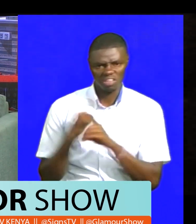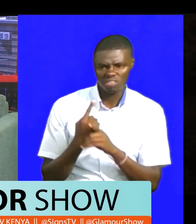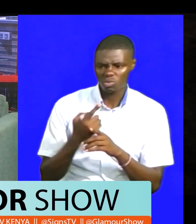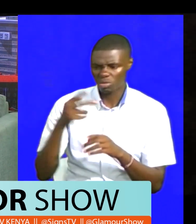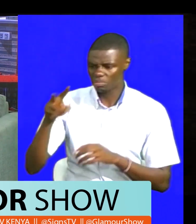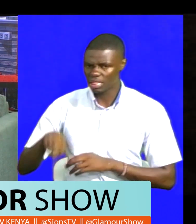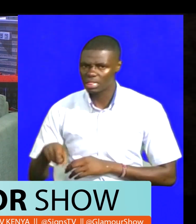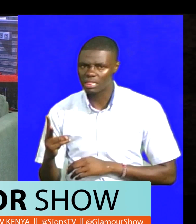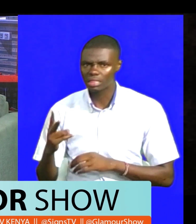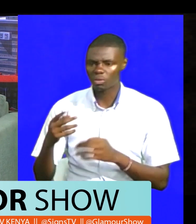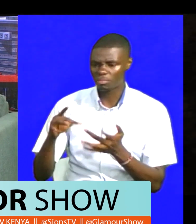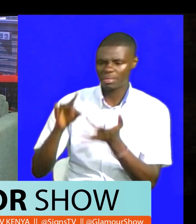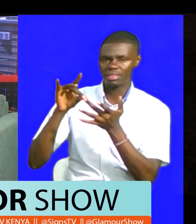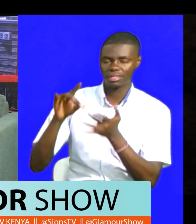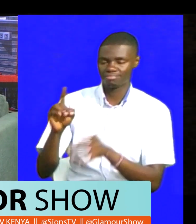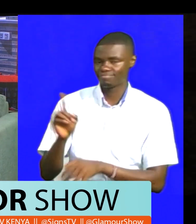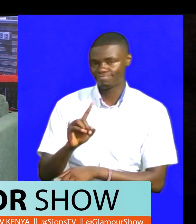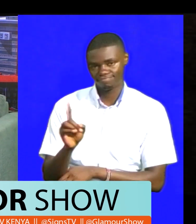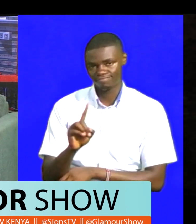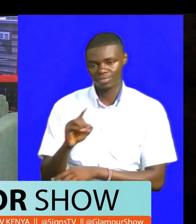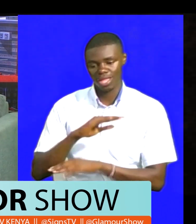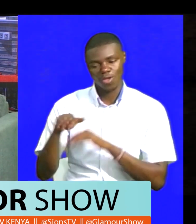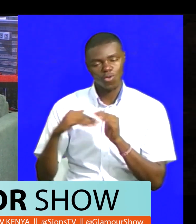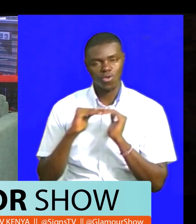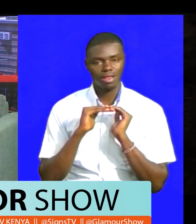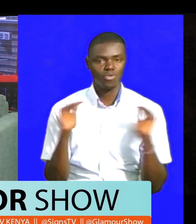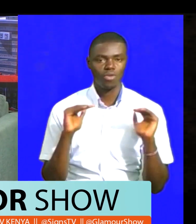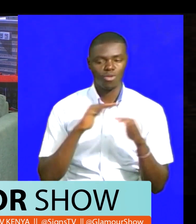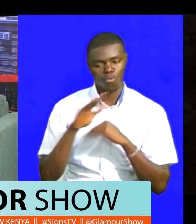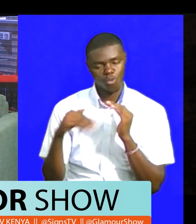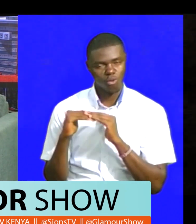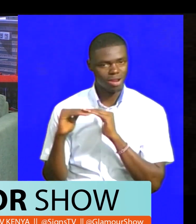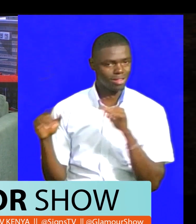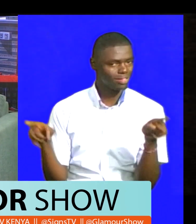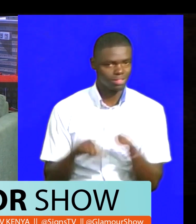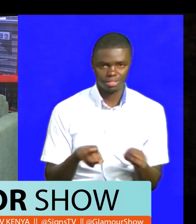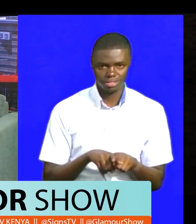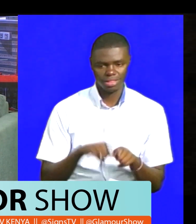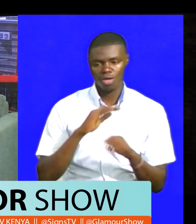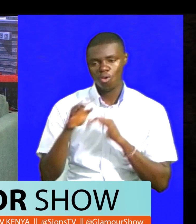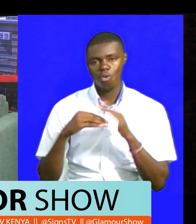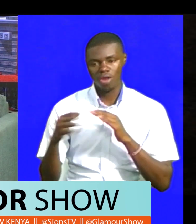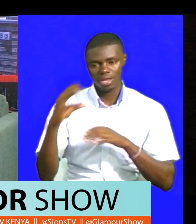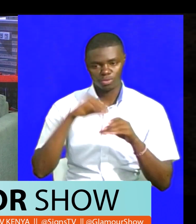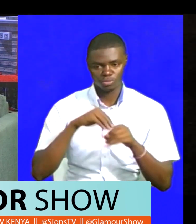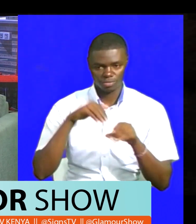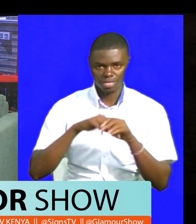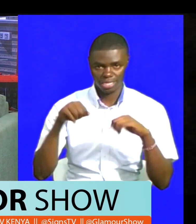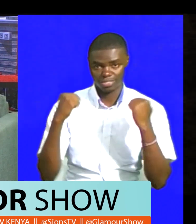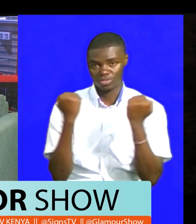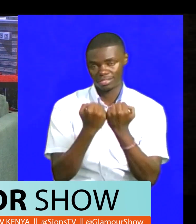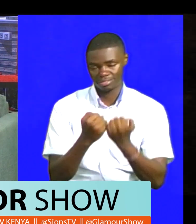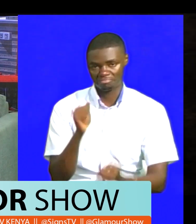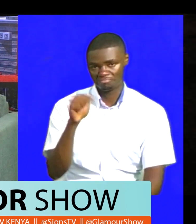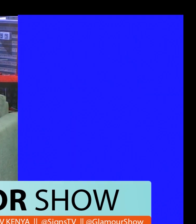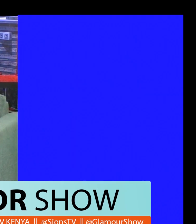treat them as if they are very unique. I mean, no, we are all the same and we are all equal and we are all inclusive of this society.